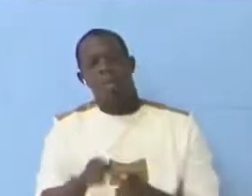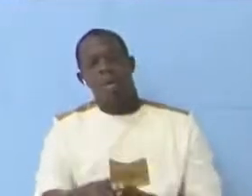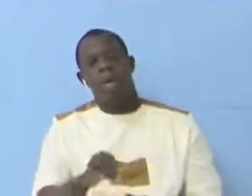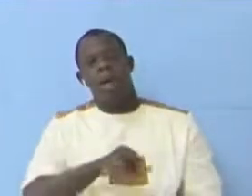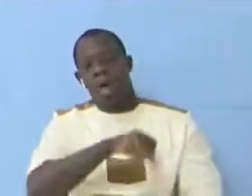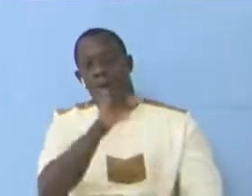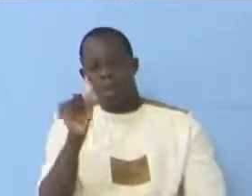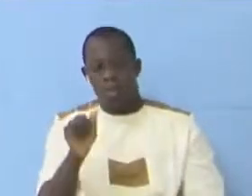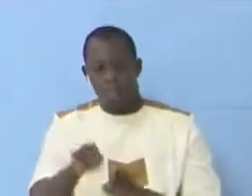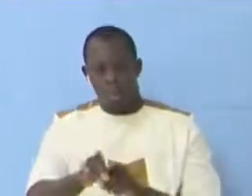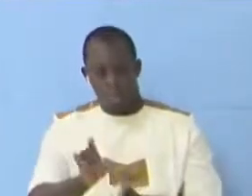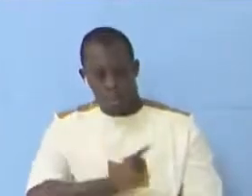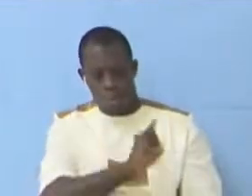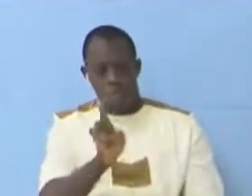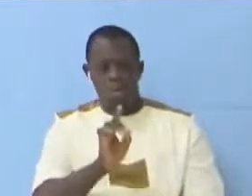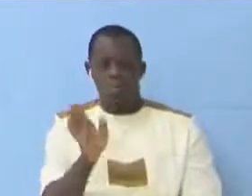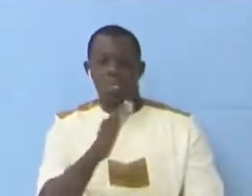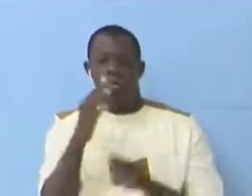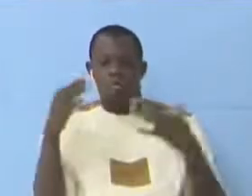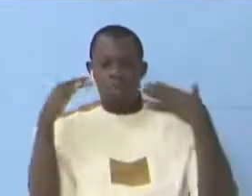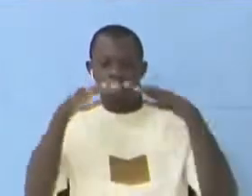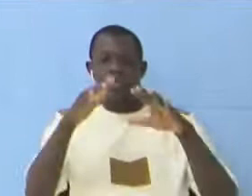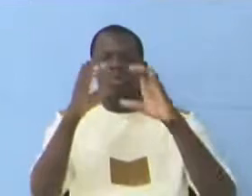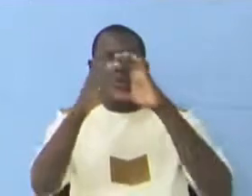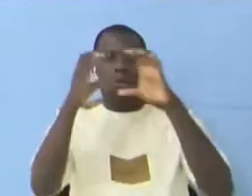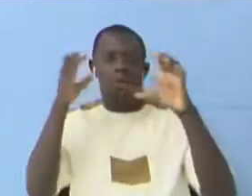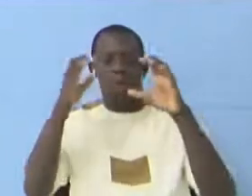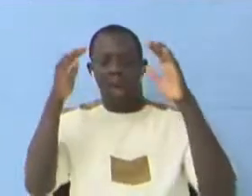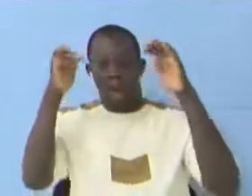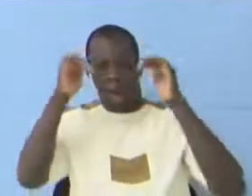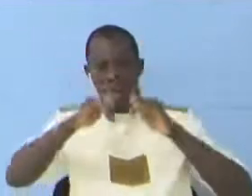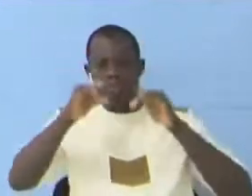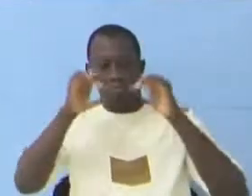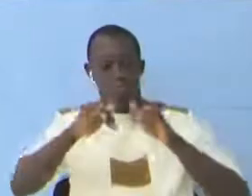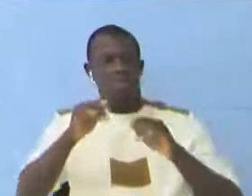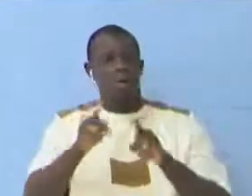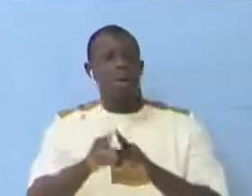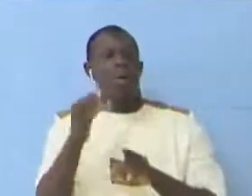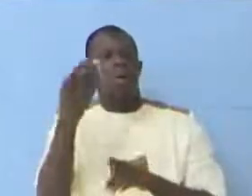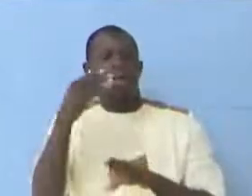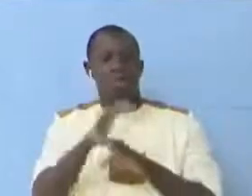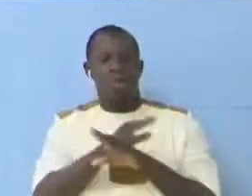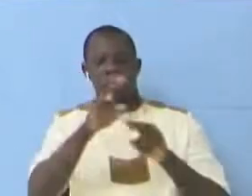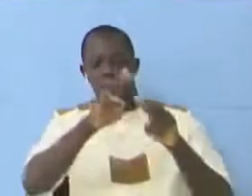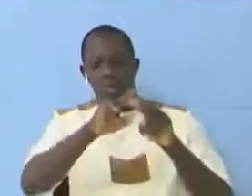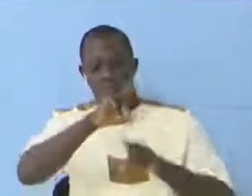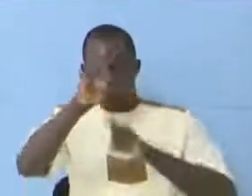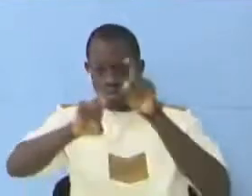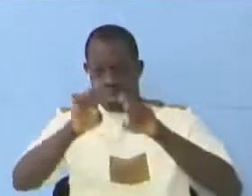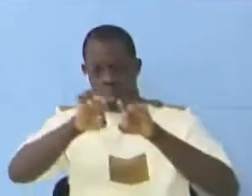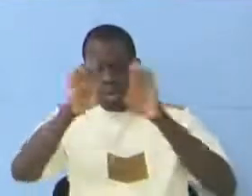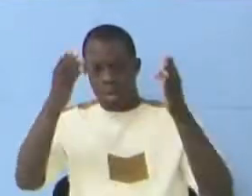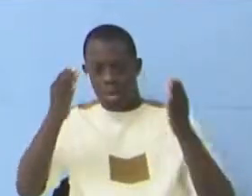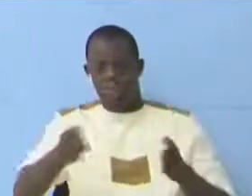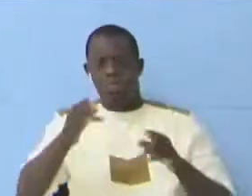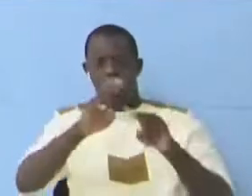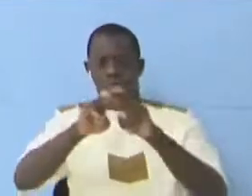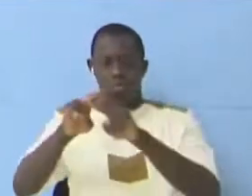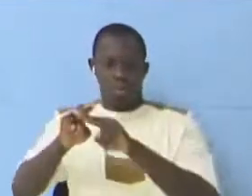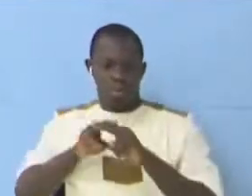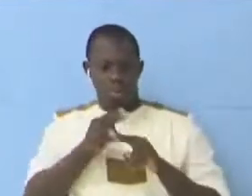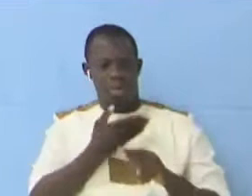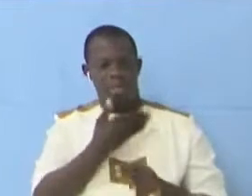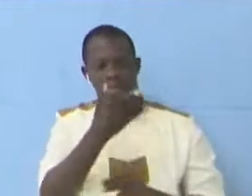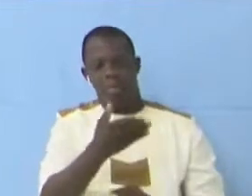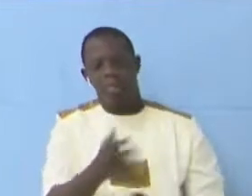we went into the conference room, the investigation room where the panel was sitting. lañ dem nag ci conference room bi ci fi nga xam ne ni gëstukat